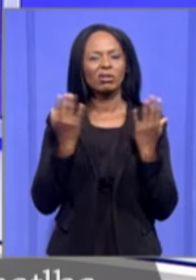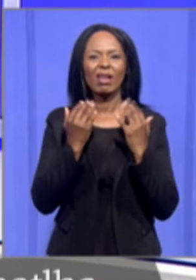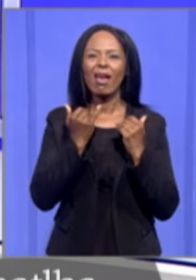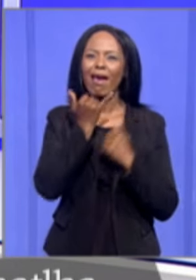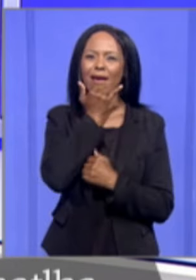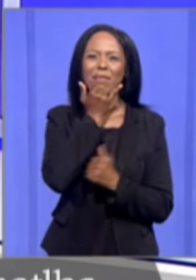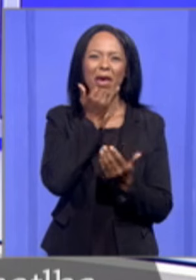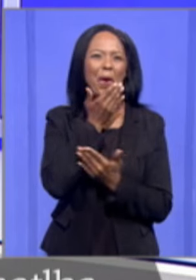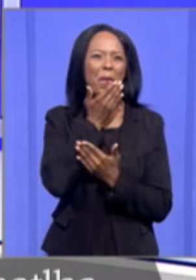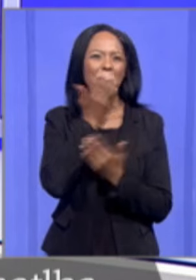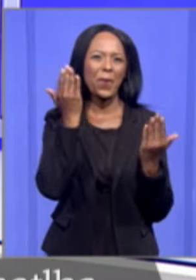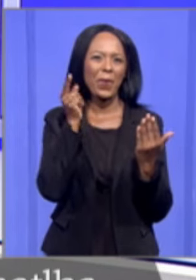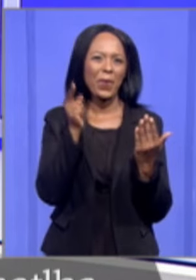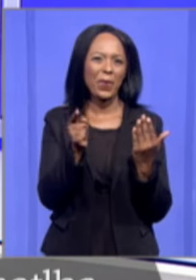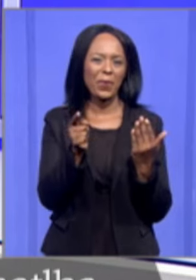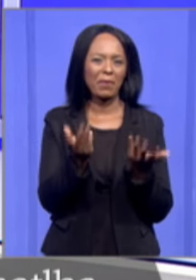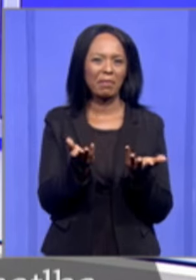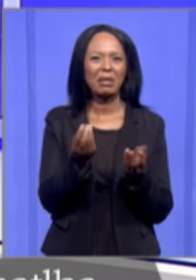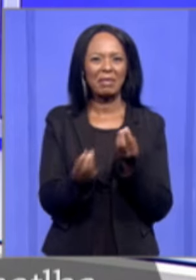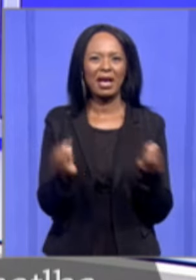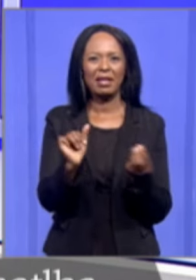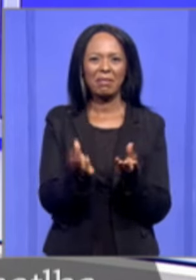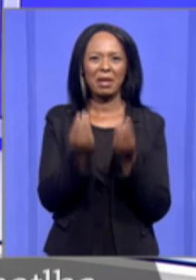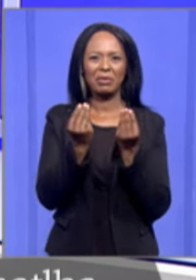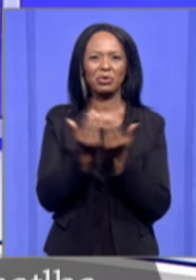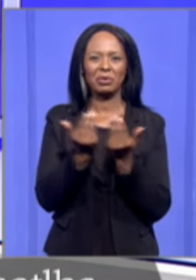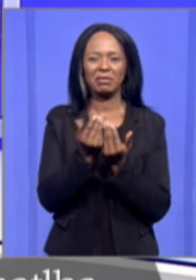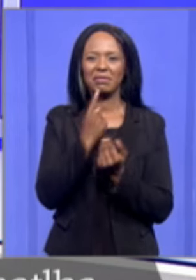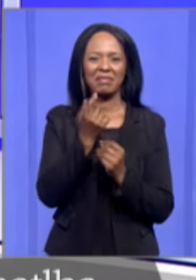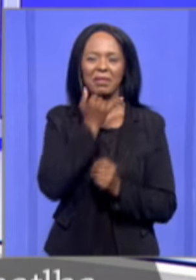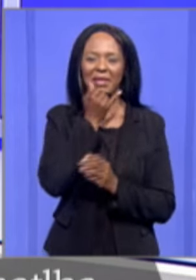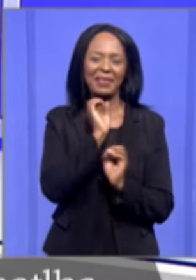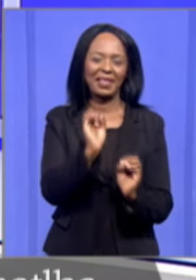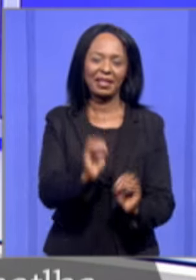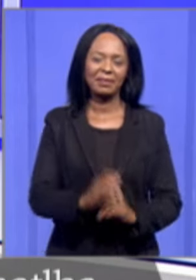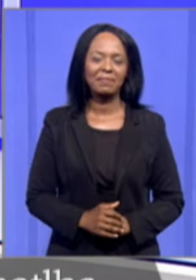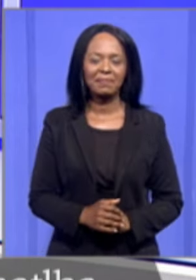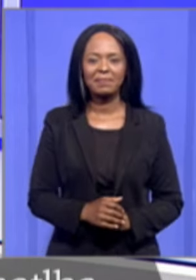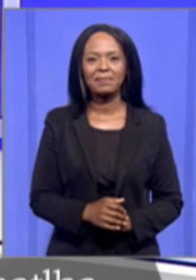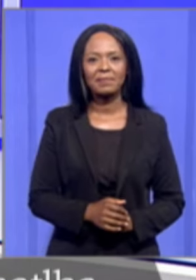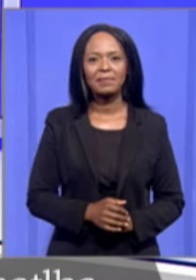ba kgotsofalela dikolo tse bana ba bona ba boneng diphatlha mo go tsona.